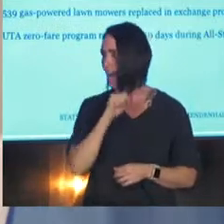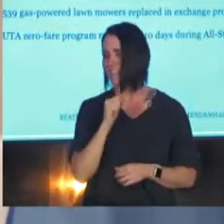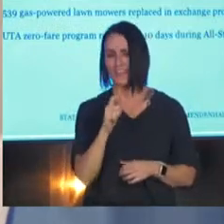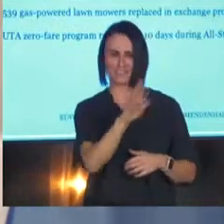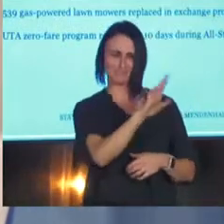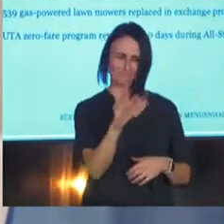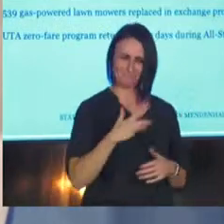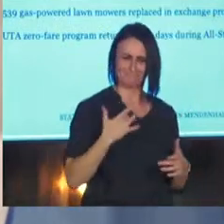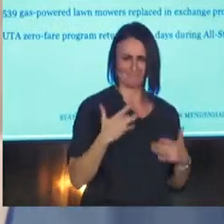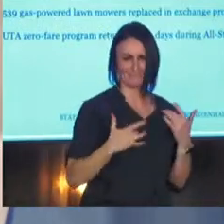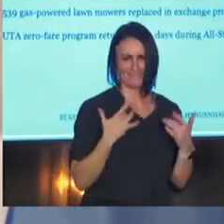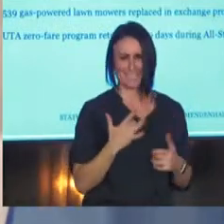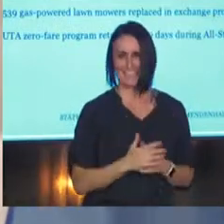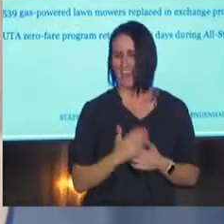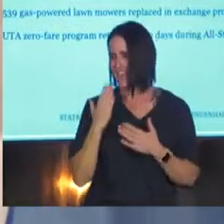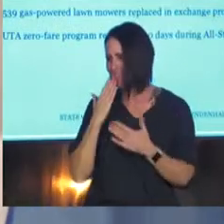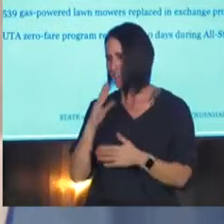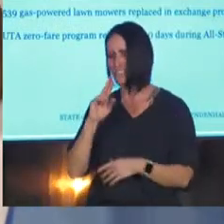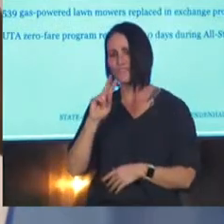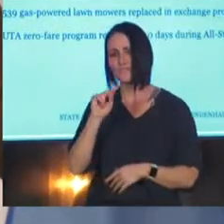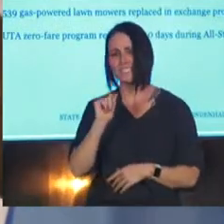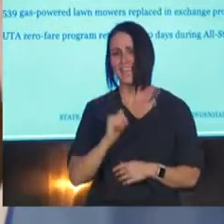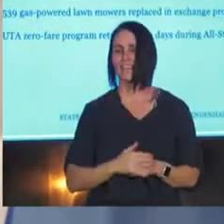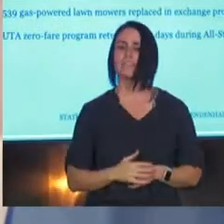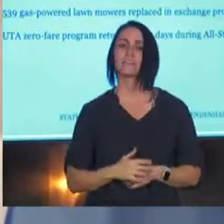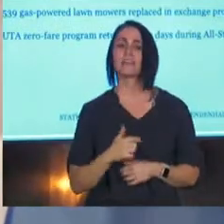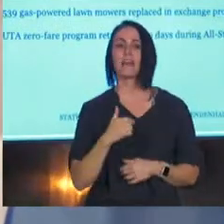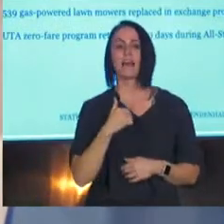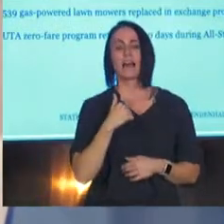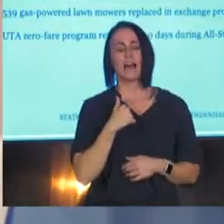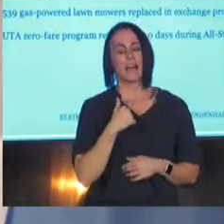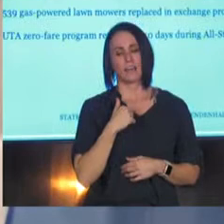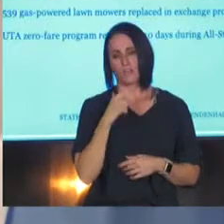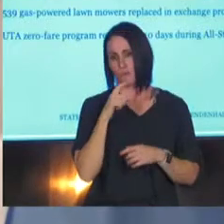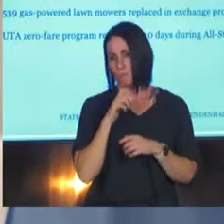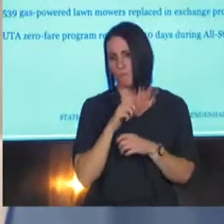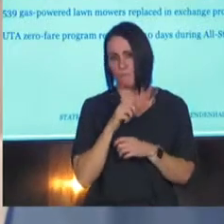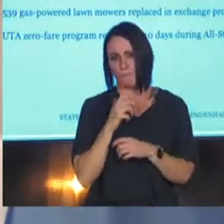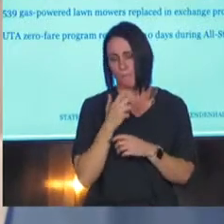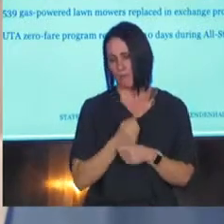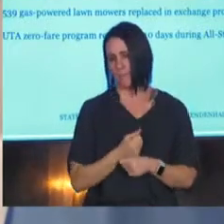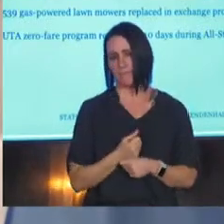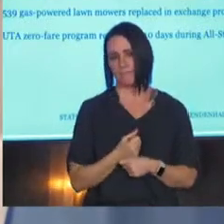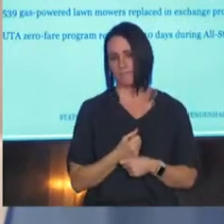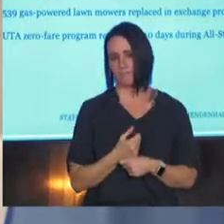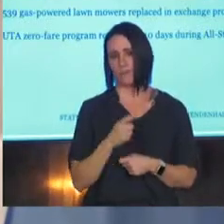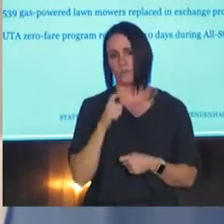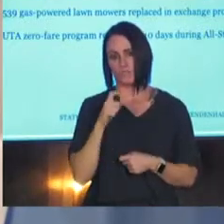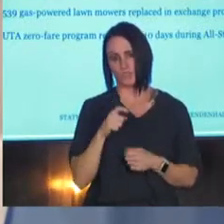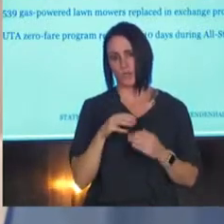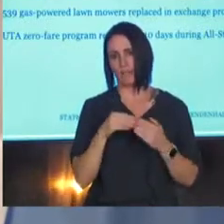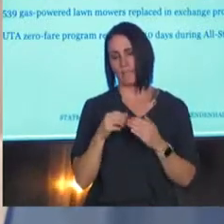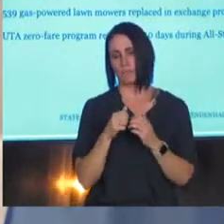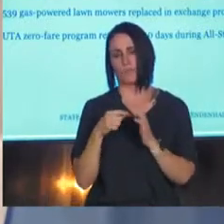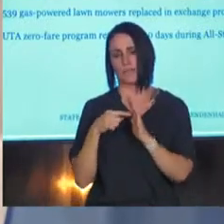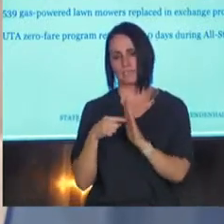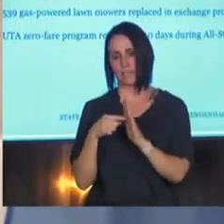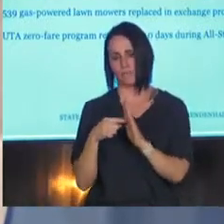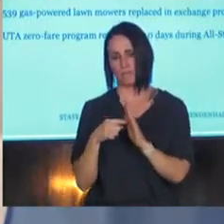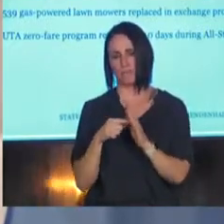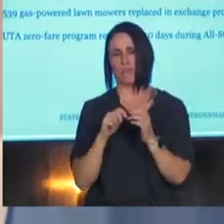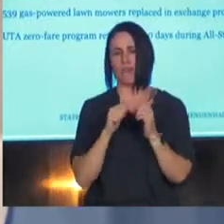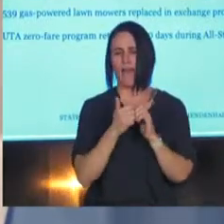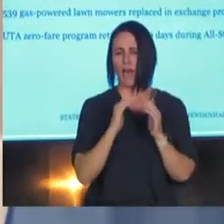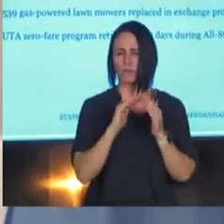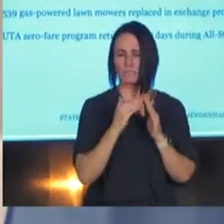enthusiasm. Yes, UTA. I am a firm believer in us leading by example. And one of the ways that the city